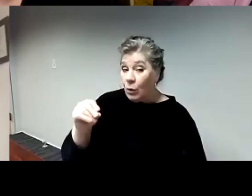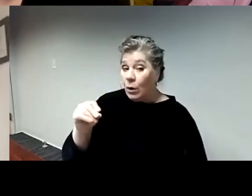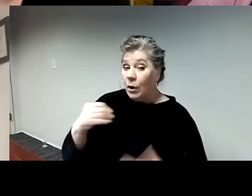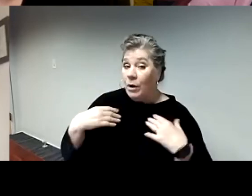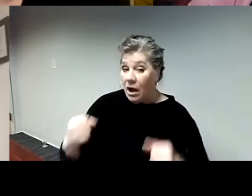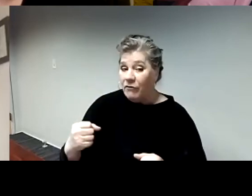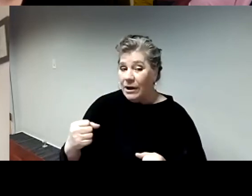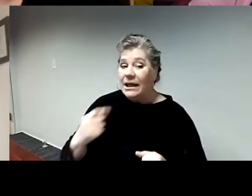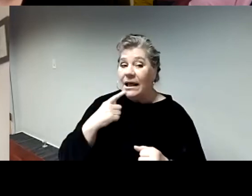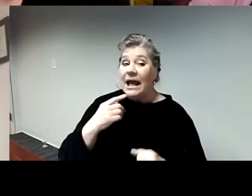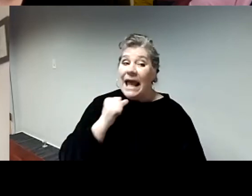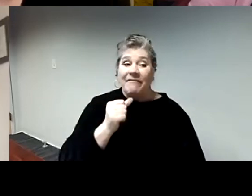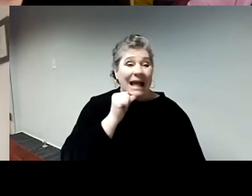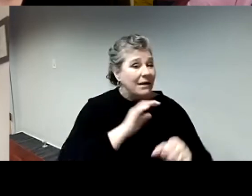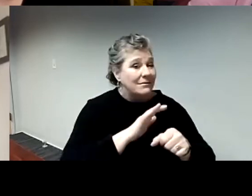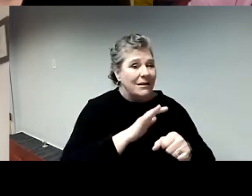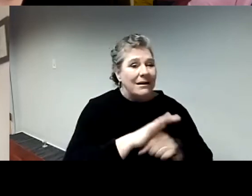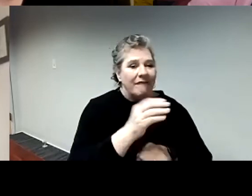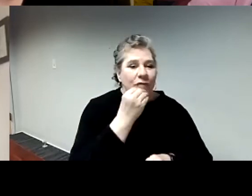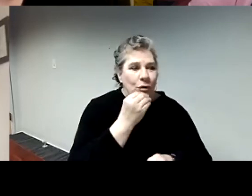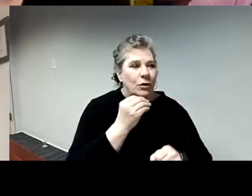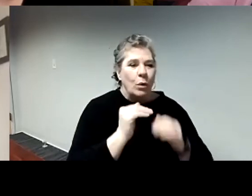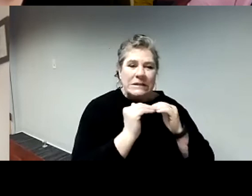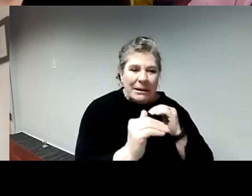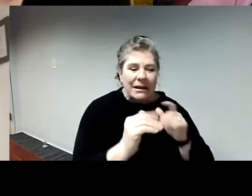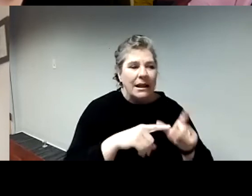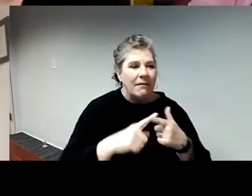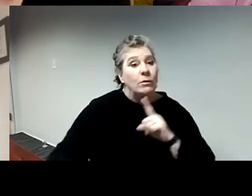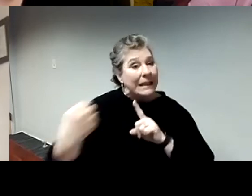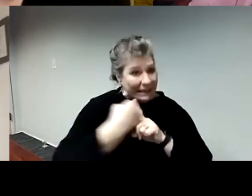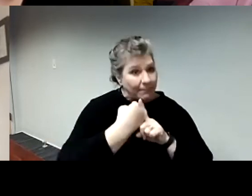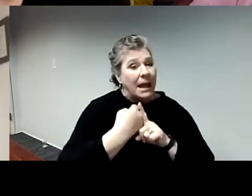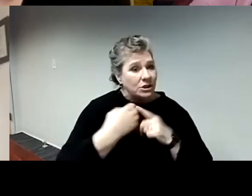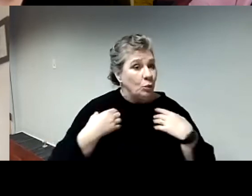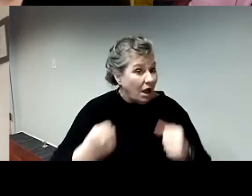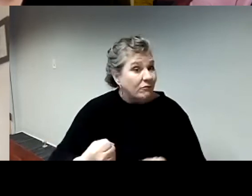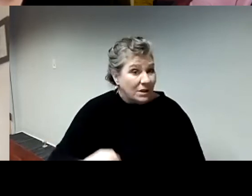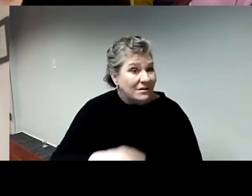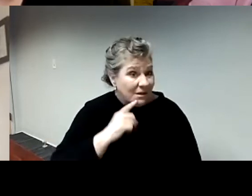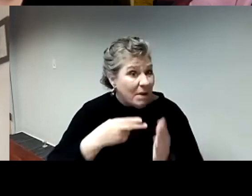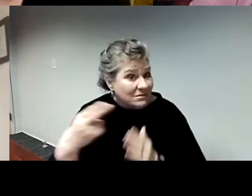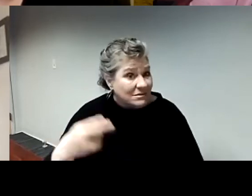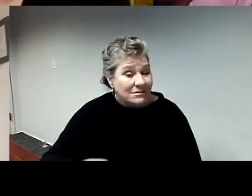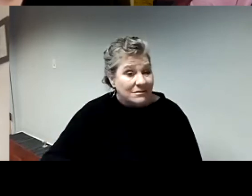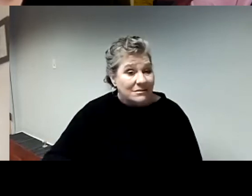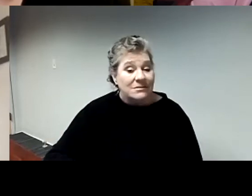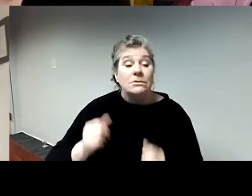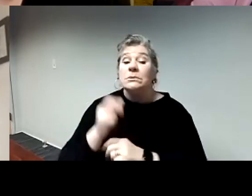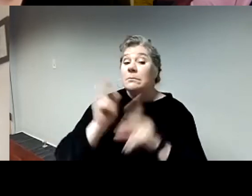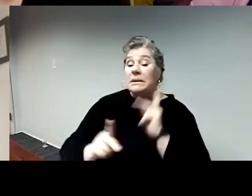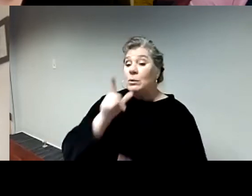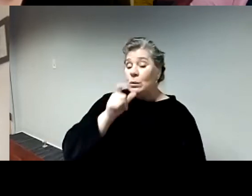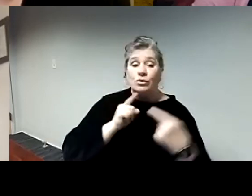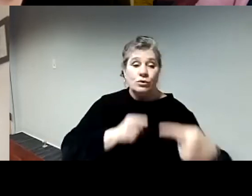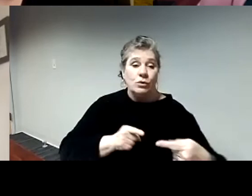some capacity, it has a huge impact on their recovery. It makes it really difficult, especially with folks that